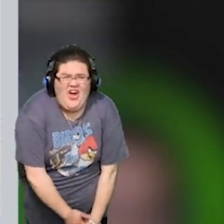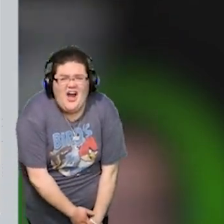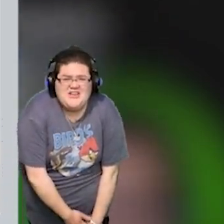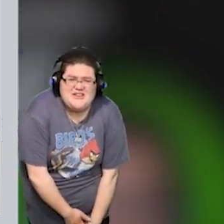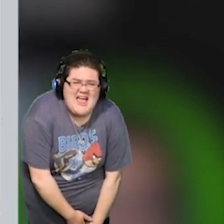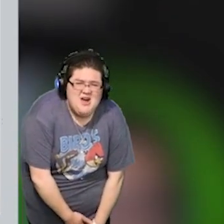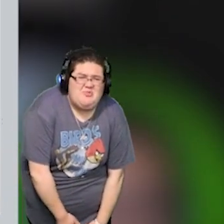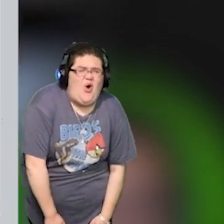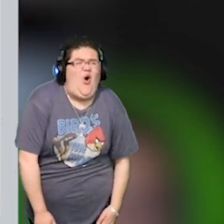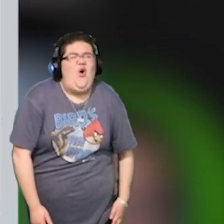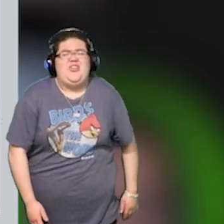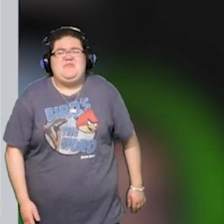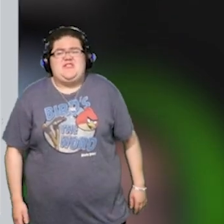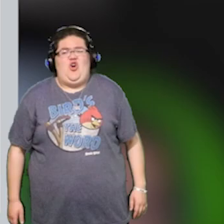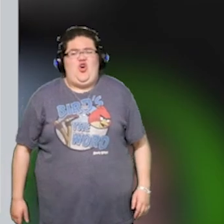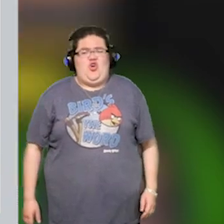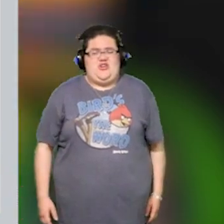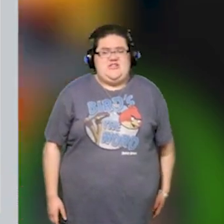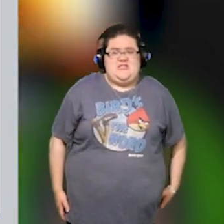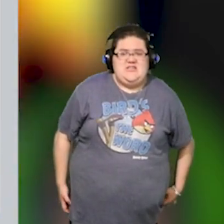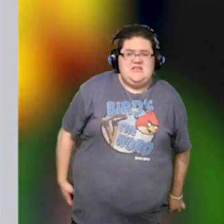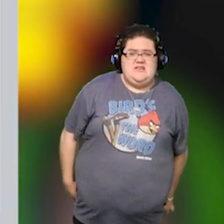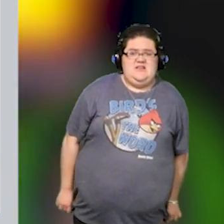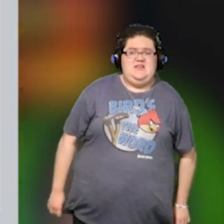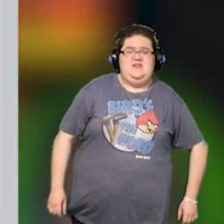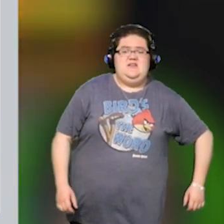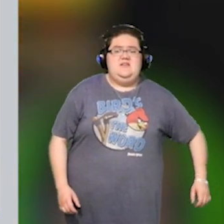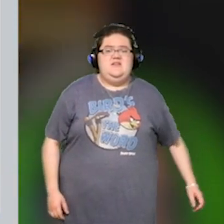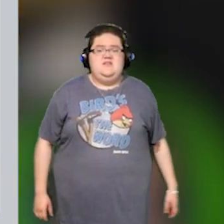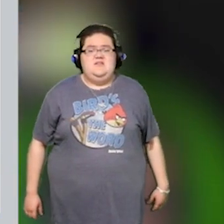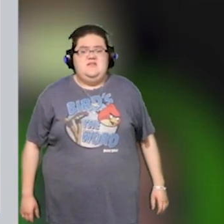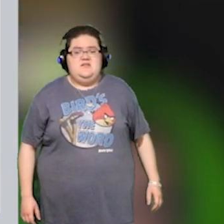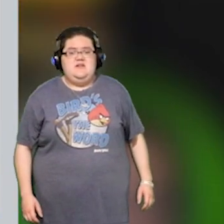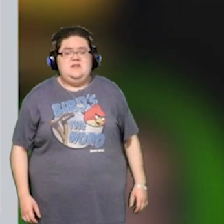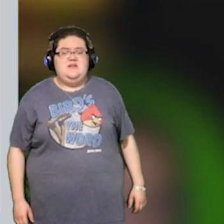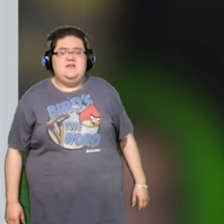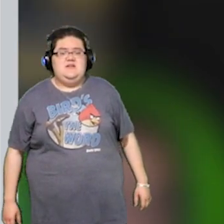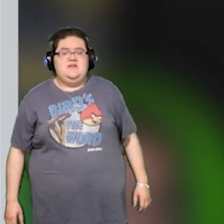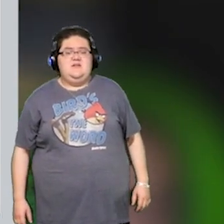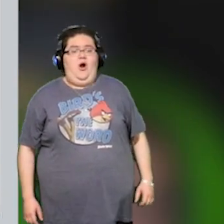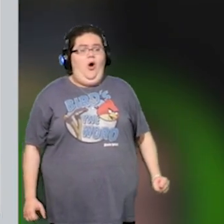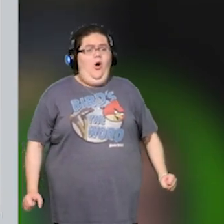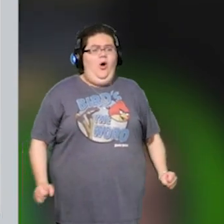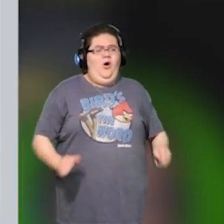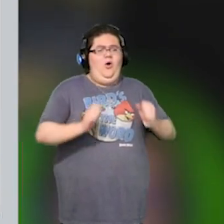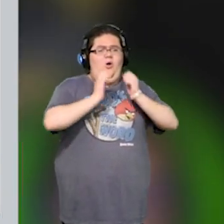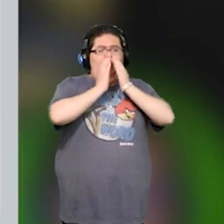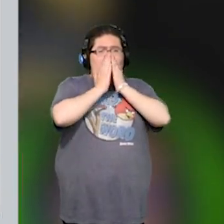Spinning back kick by Ibushi. Thigh slap. Oh, that must have hurt. She's still upright.